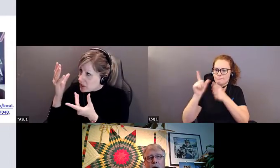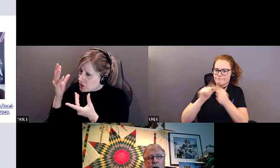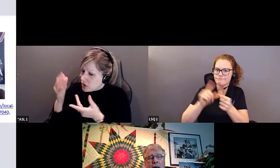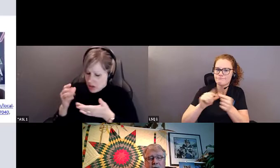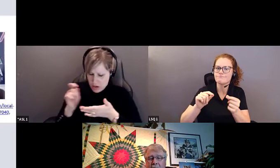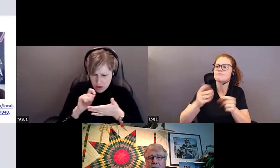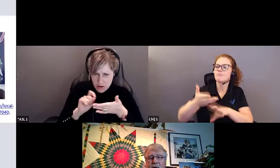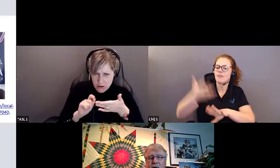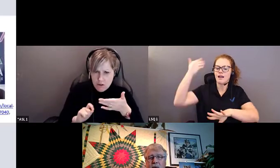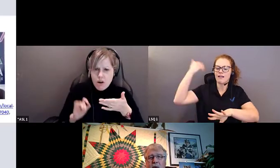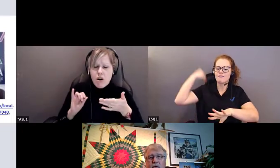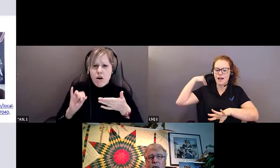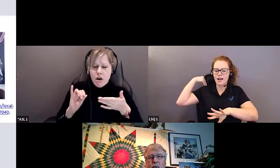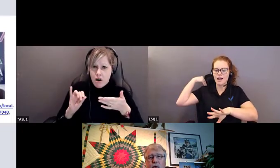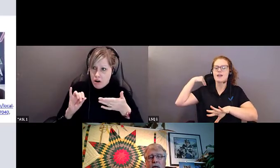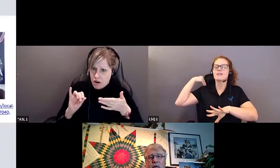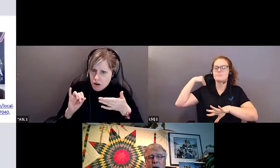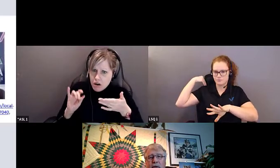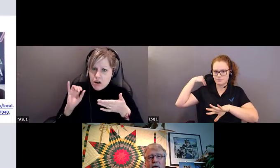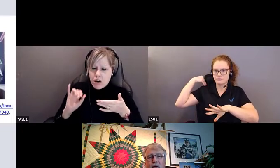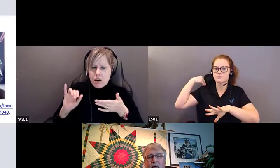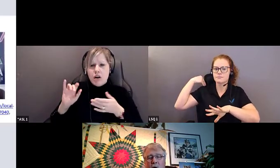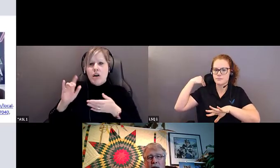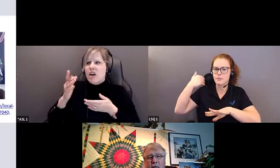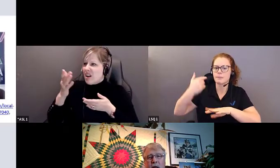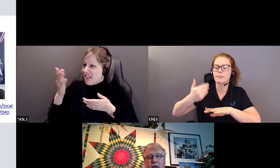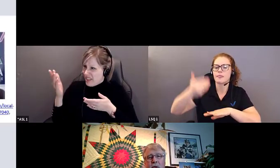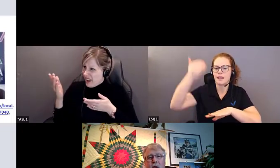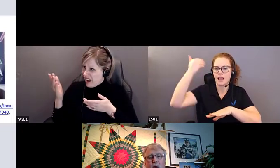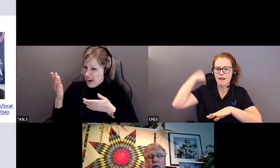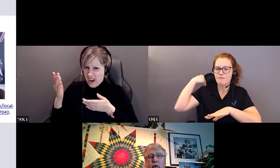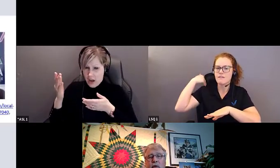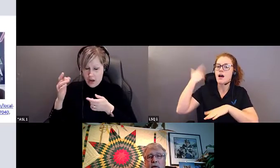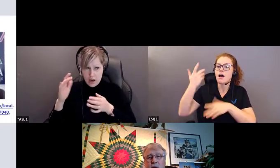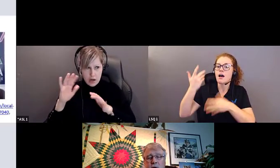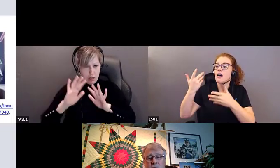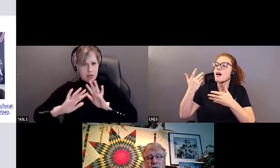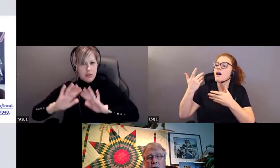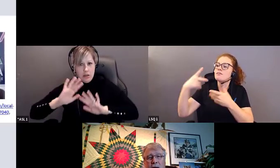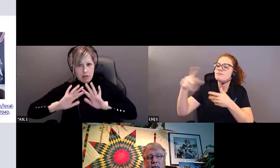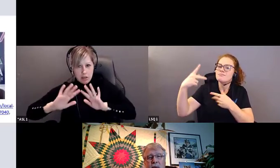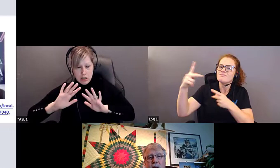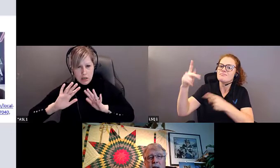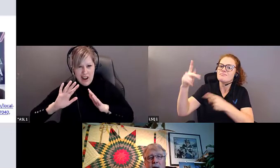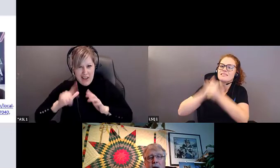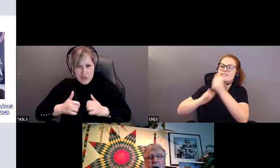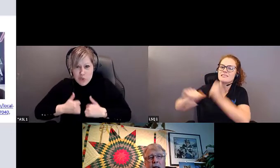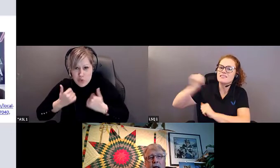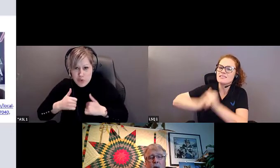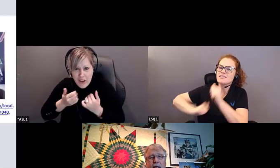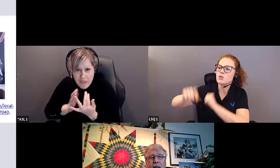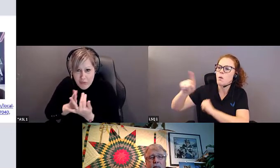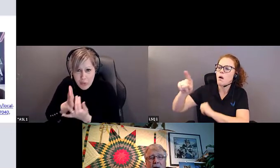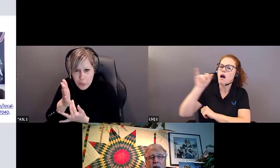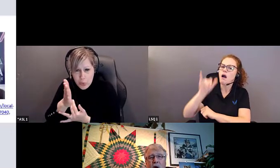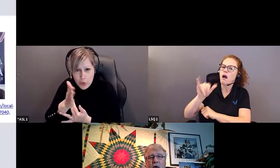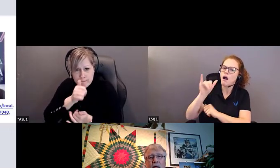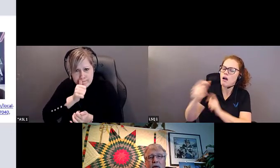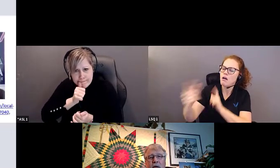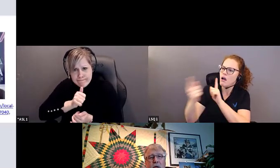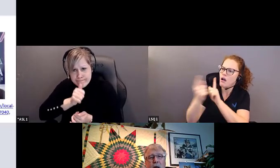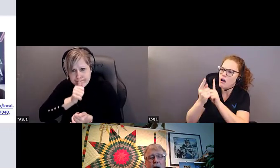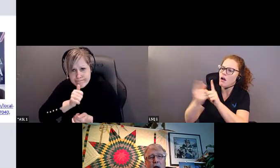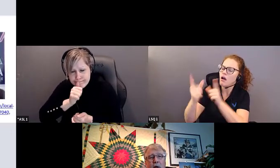to adapt to the experiences of colonization in order to survive. And that what the impact